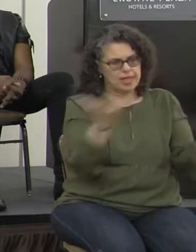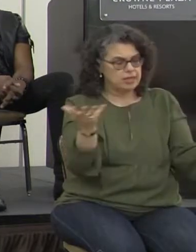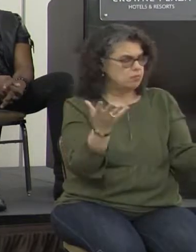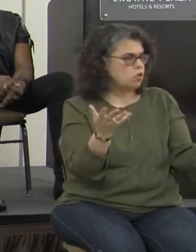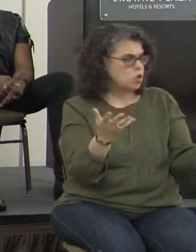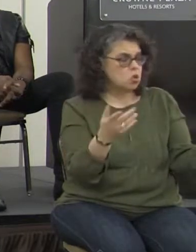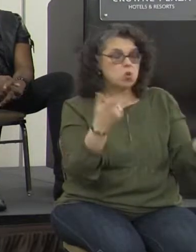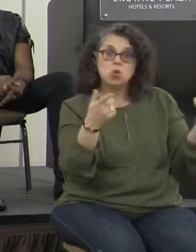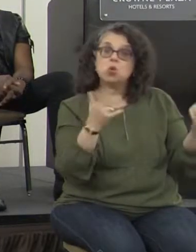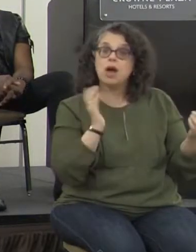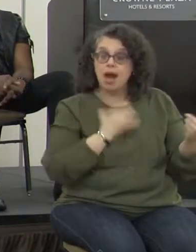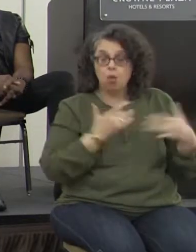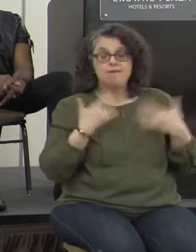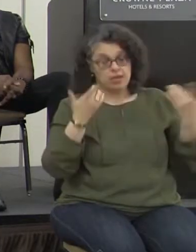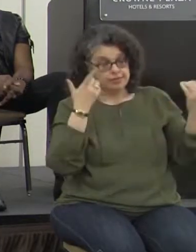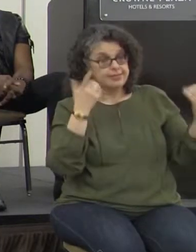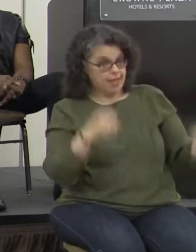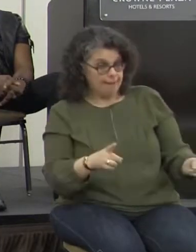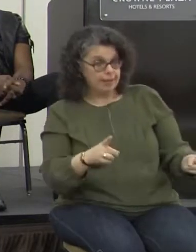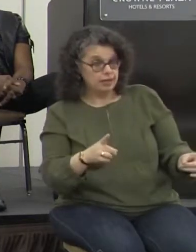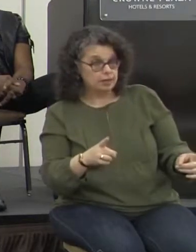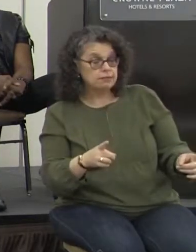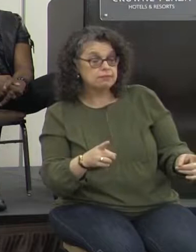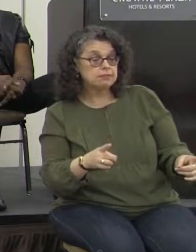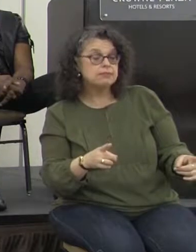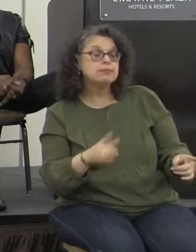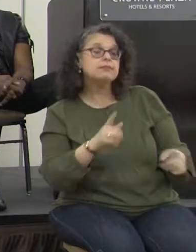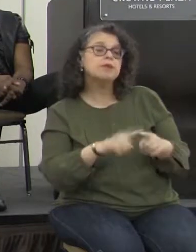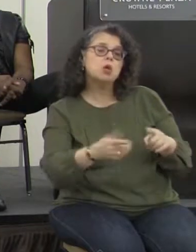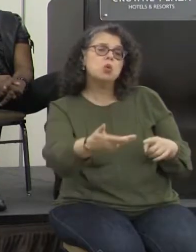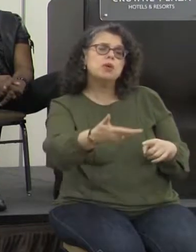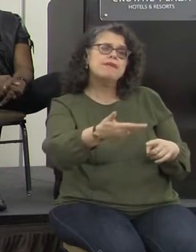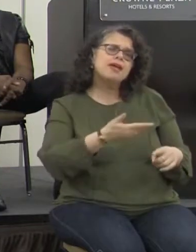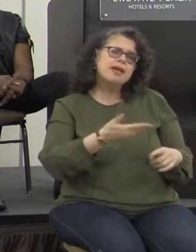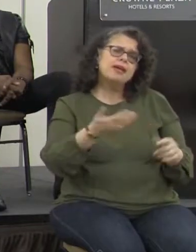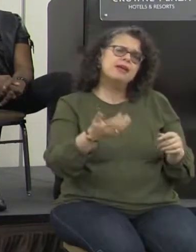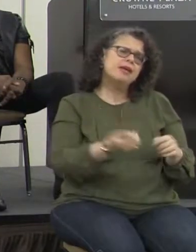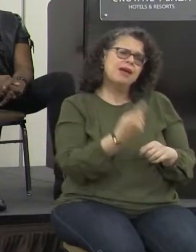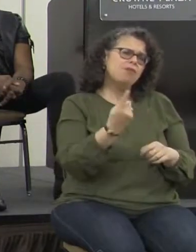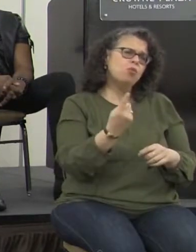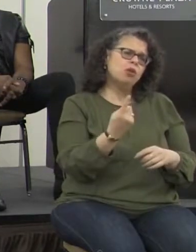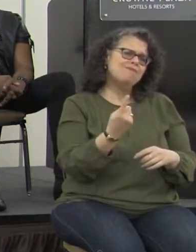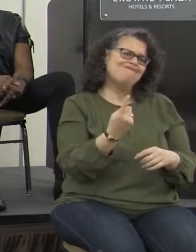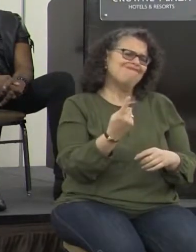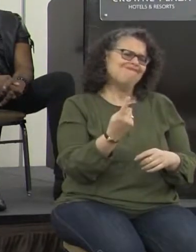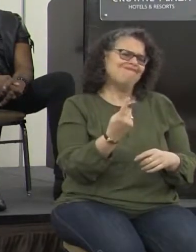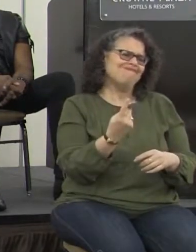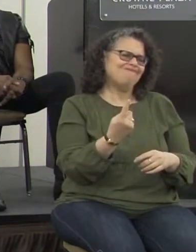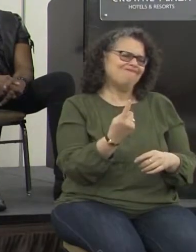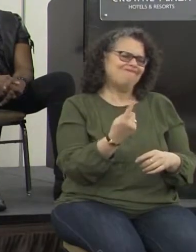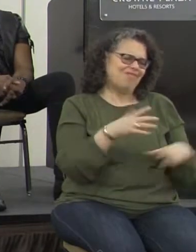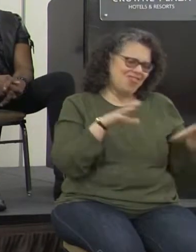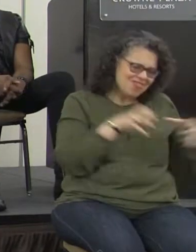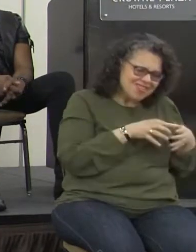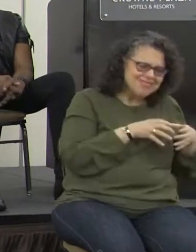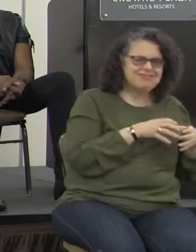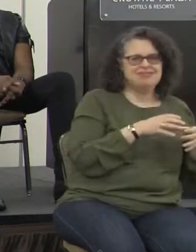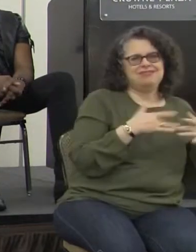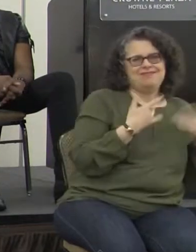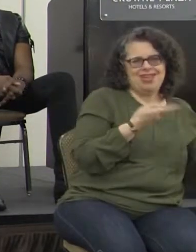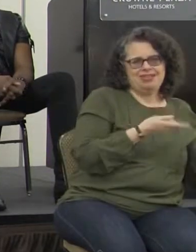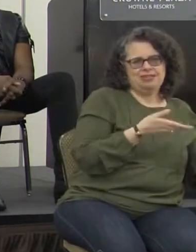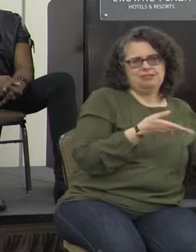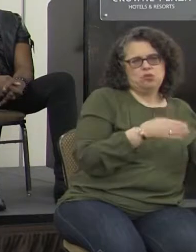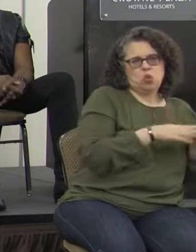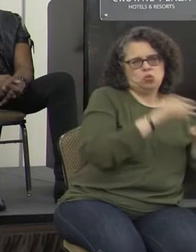this thing is happening, but we're not necessarily inviting everybody to this event. We are,